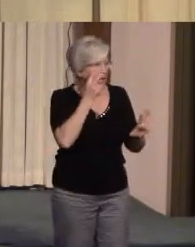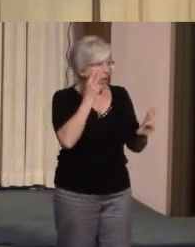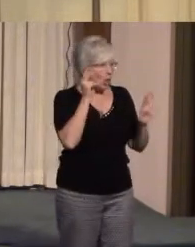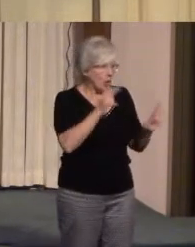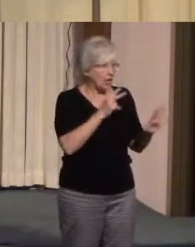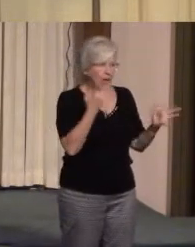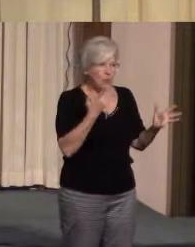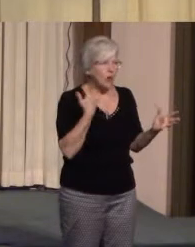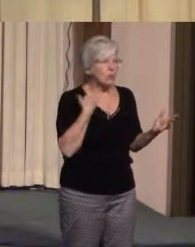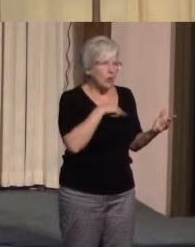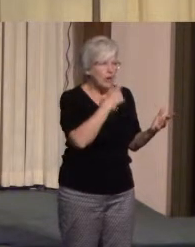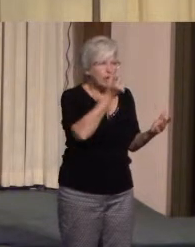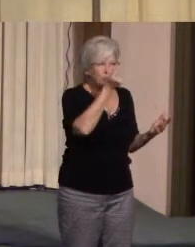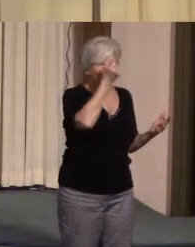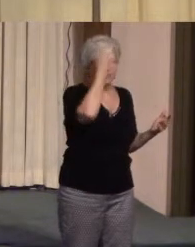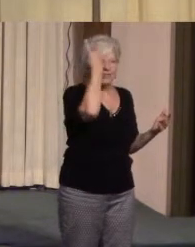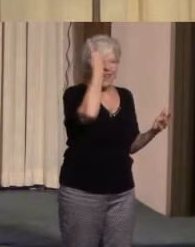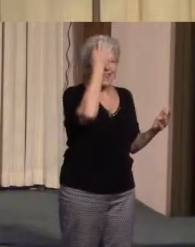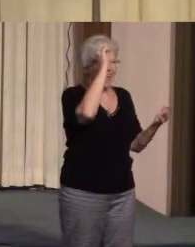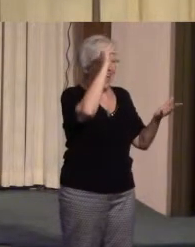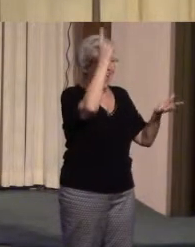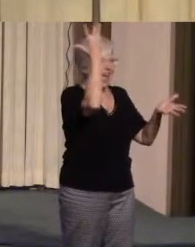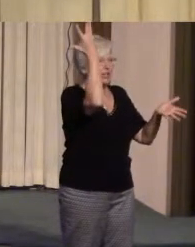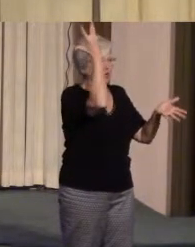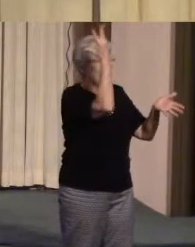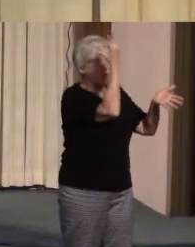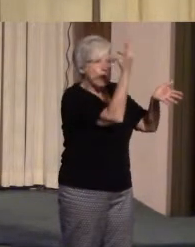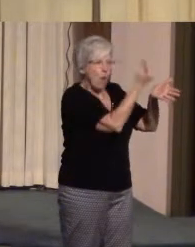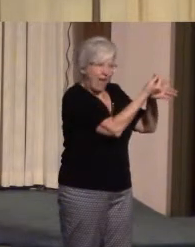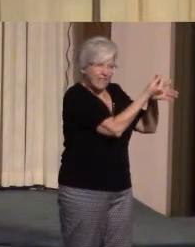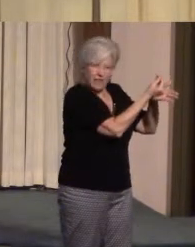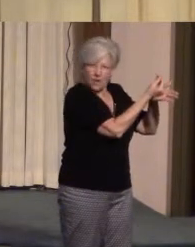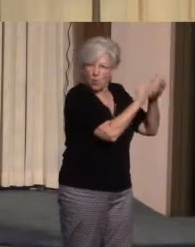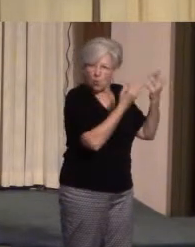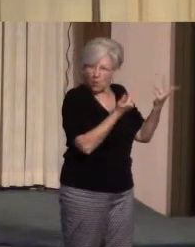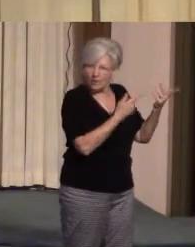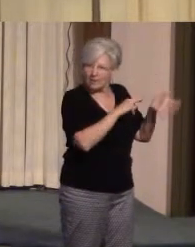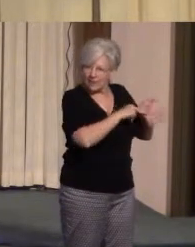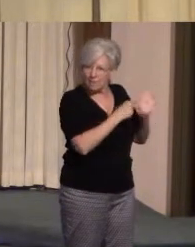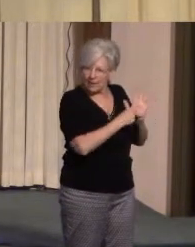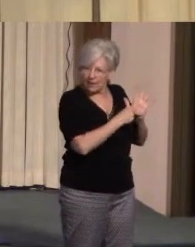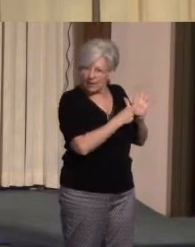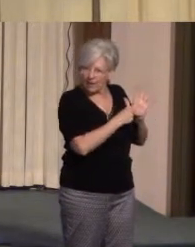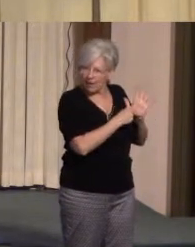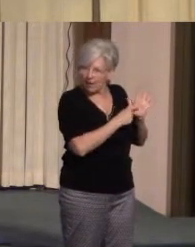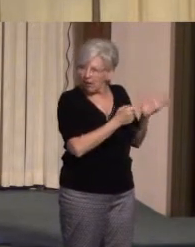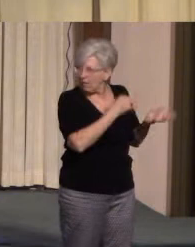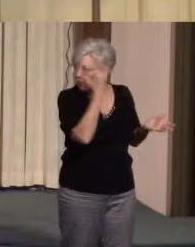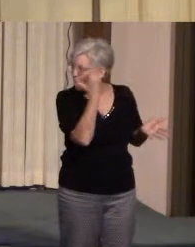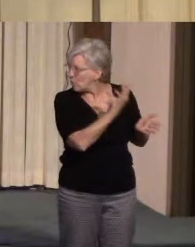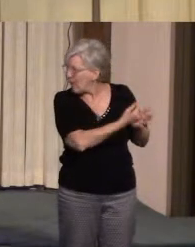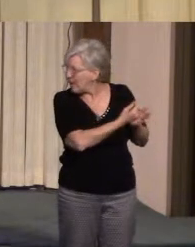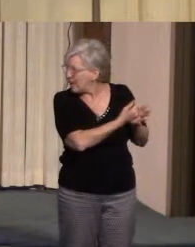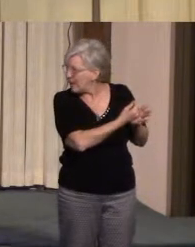gravity, right? What is the actual meaning or definition behind gravity?